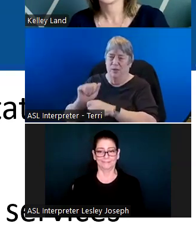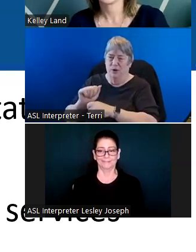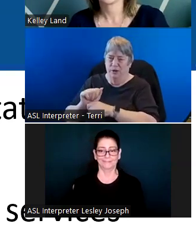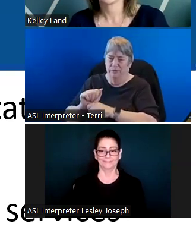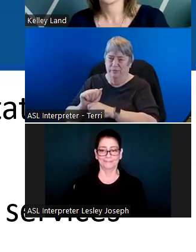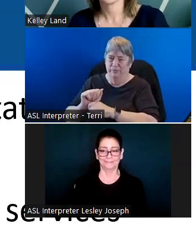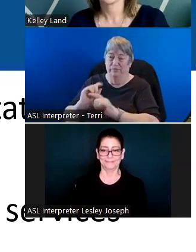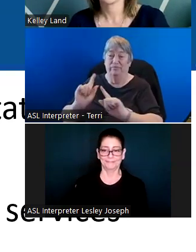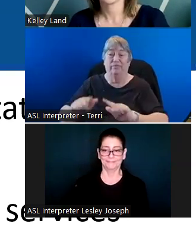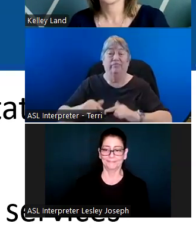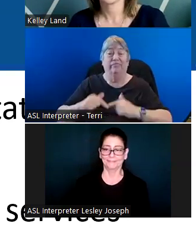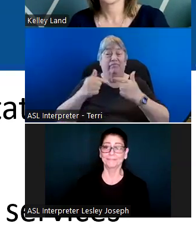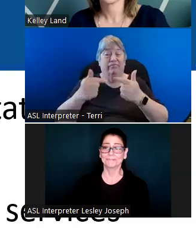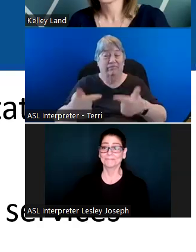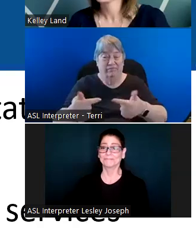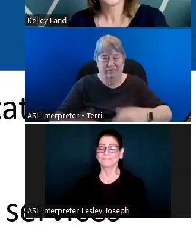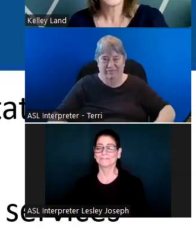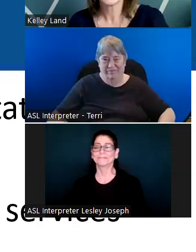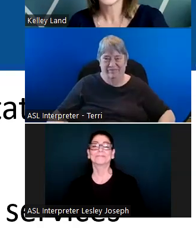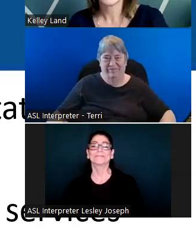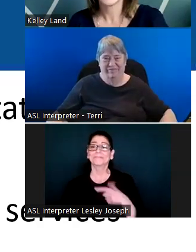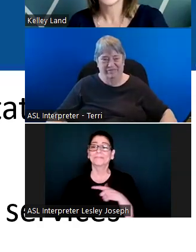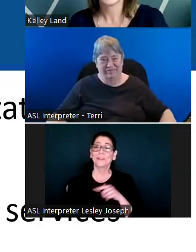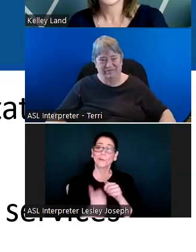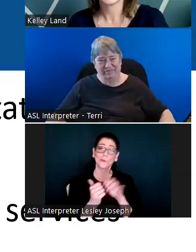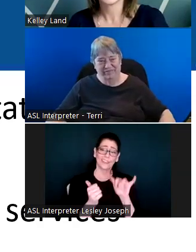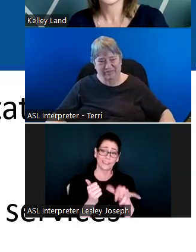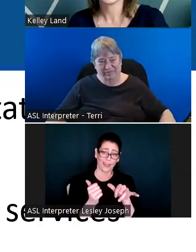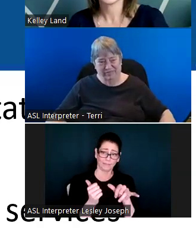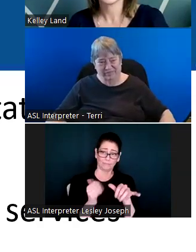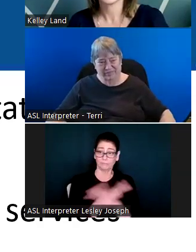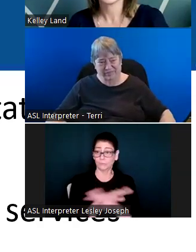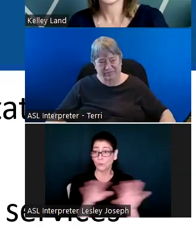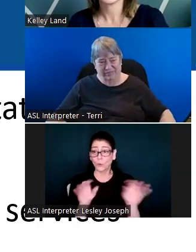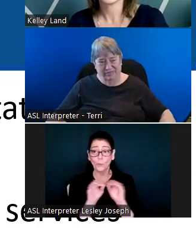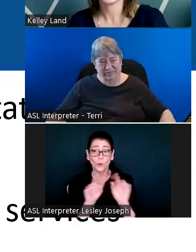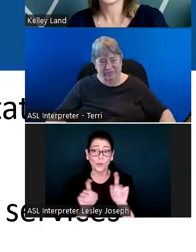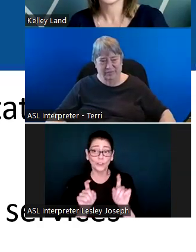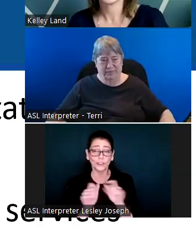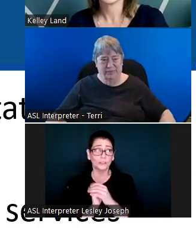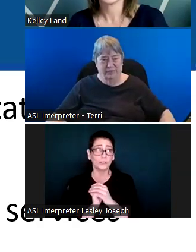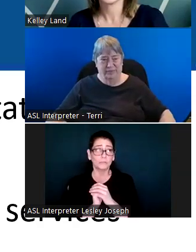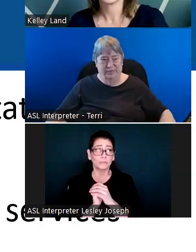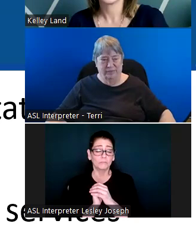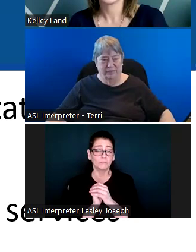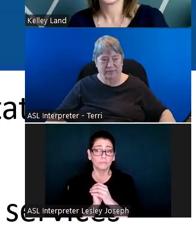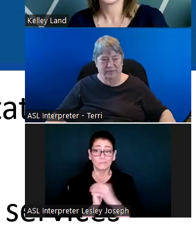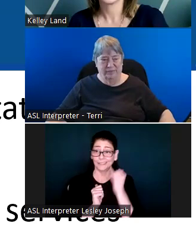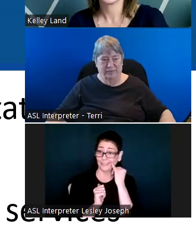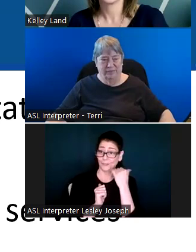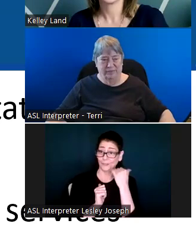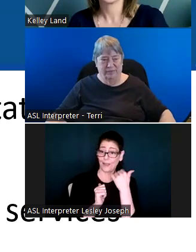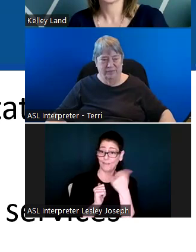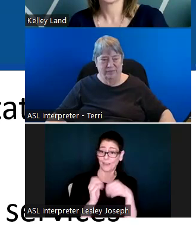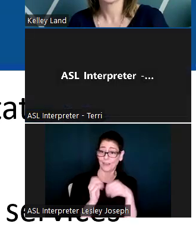that, I don't think there were any other questions, but certainly Great. if anybody has one that they want to come off mute for and ask,